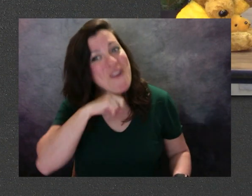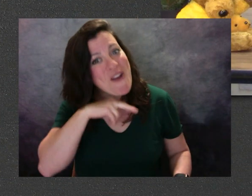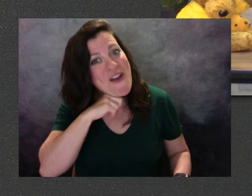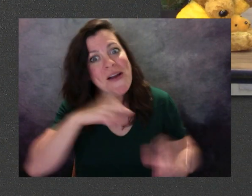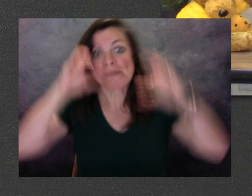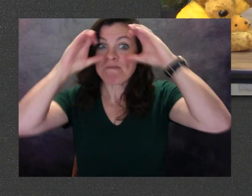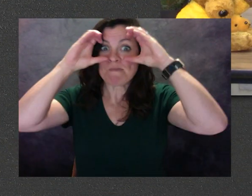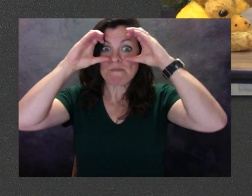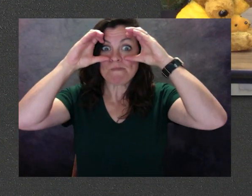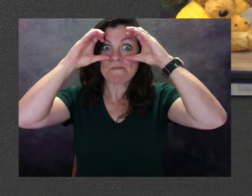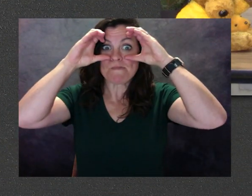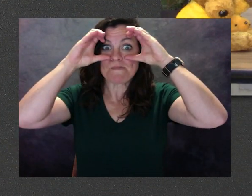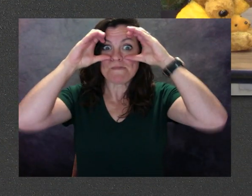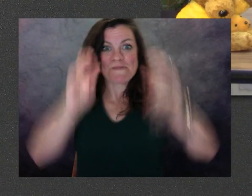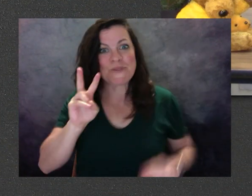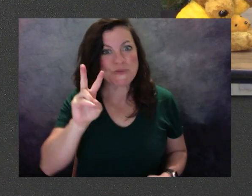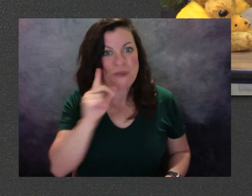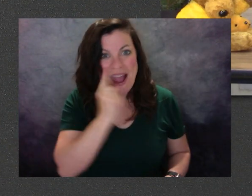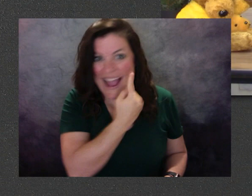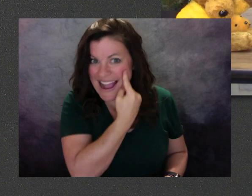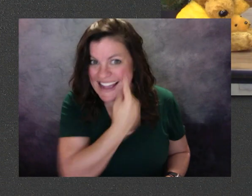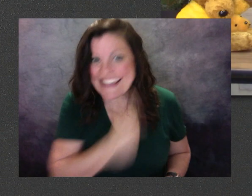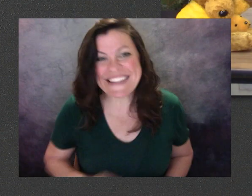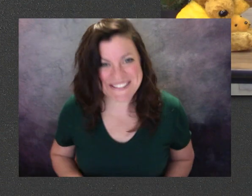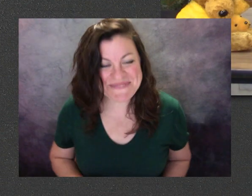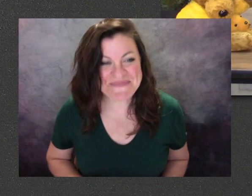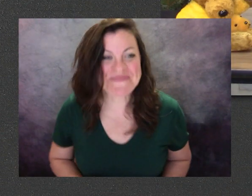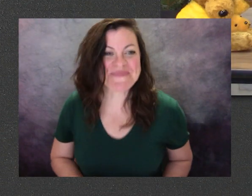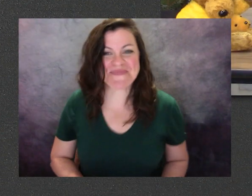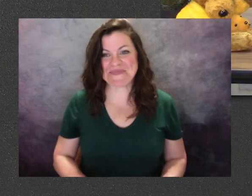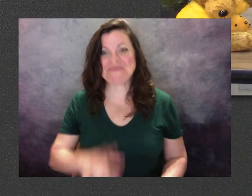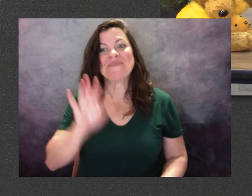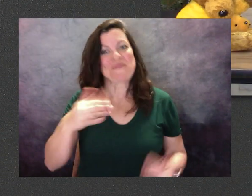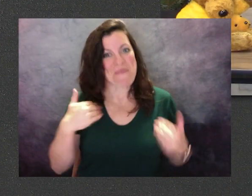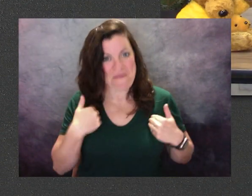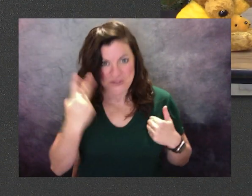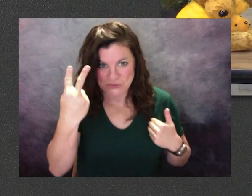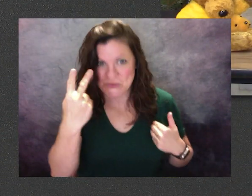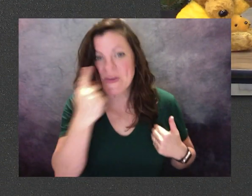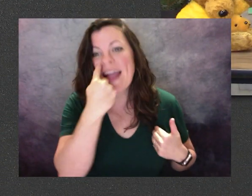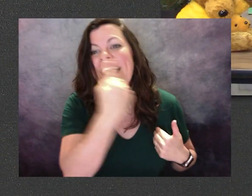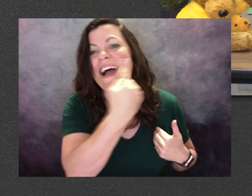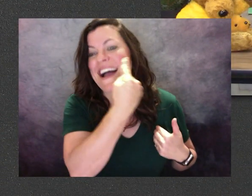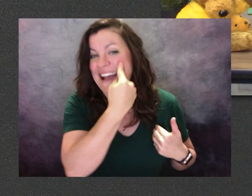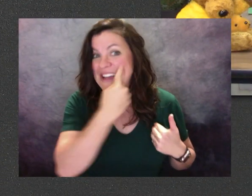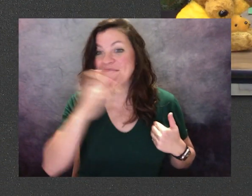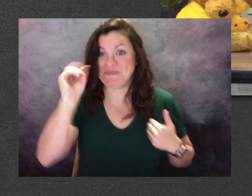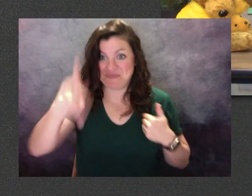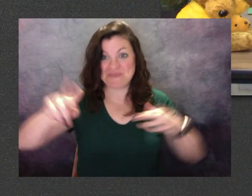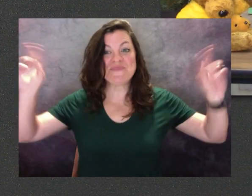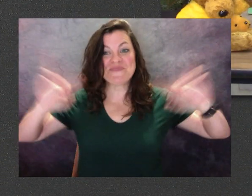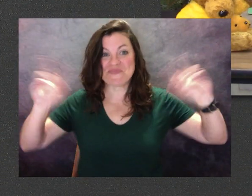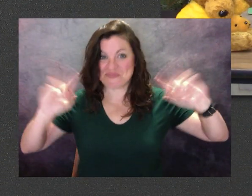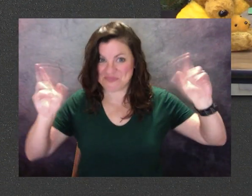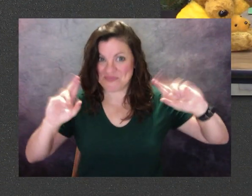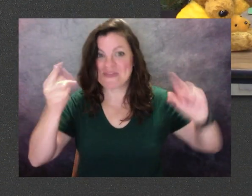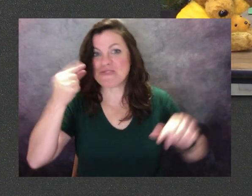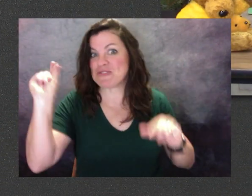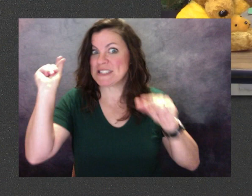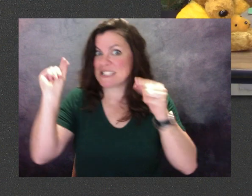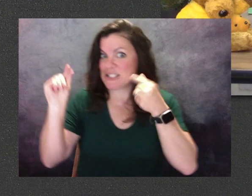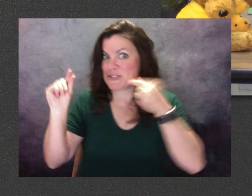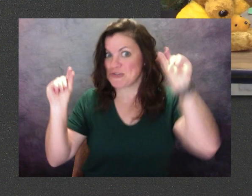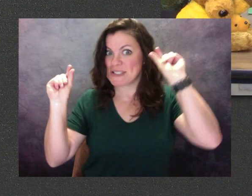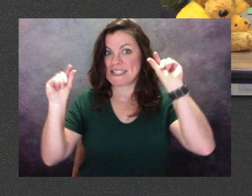I have my 2 eyeballs, my 2 green parts of the eye, because our next step we are gonna do, we need